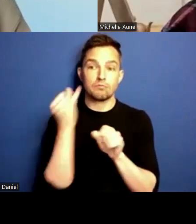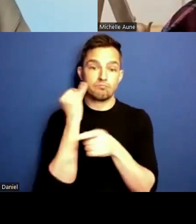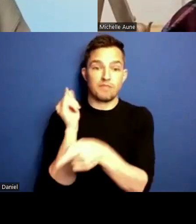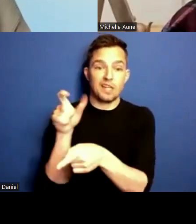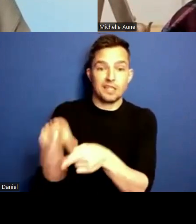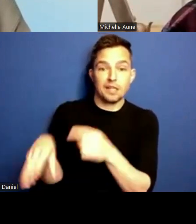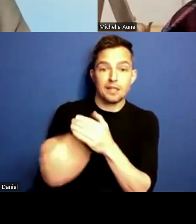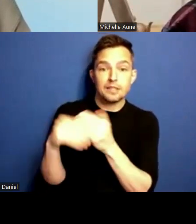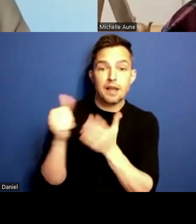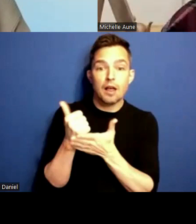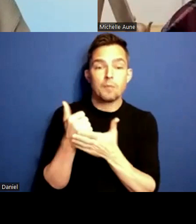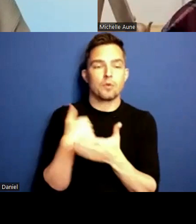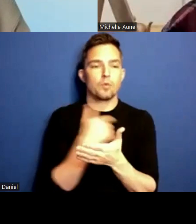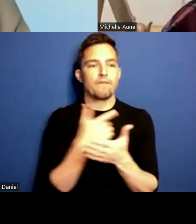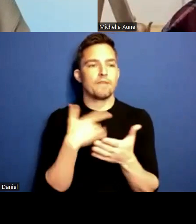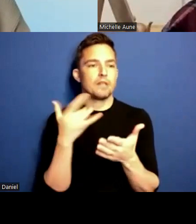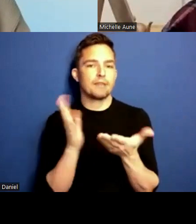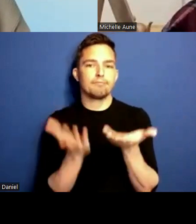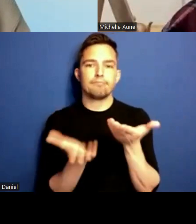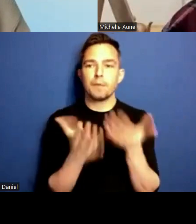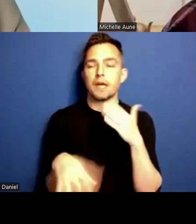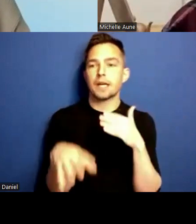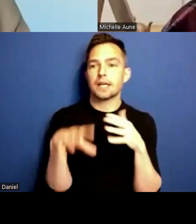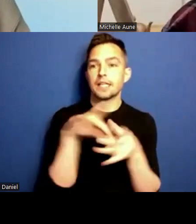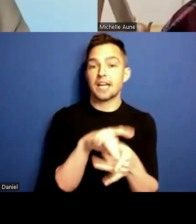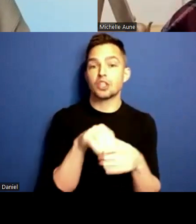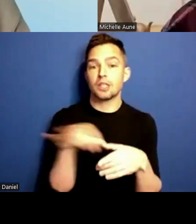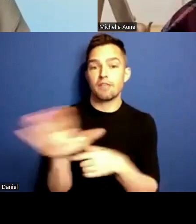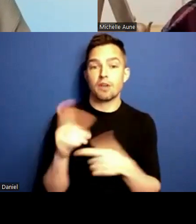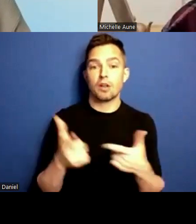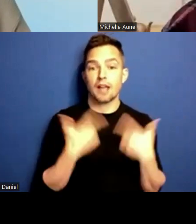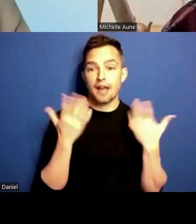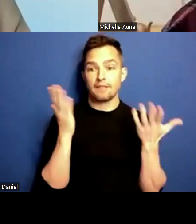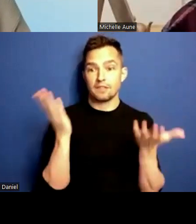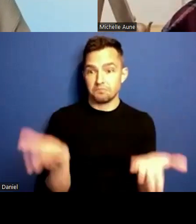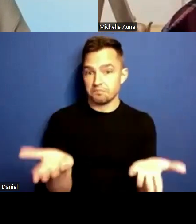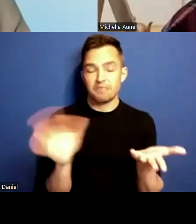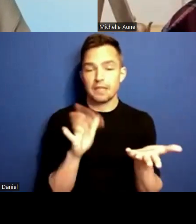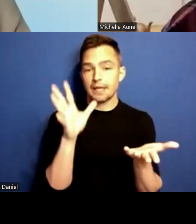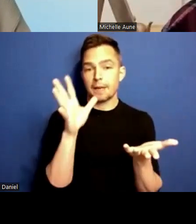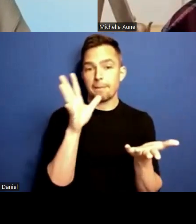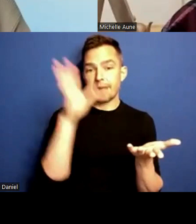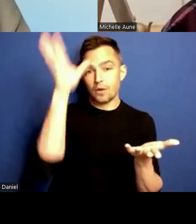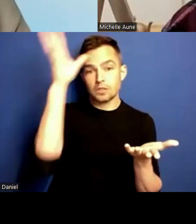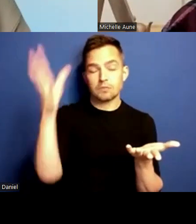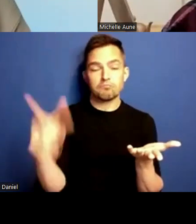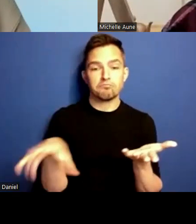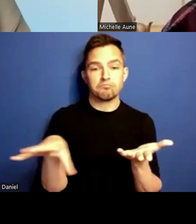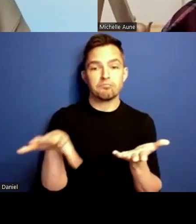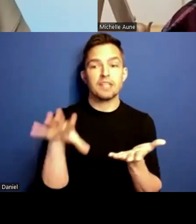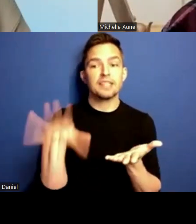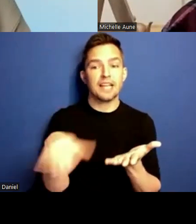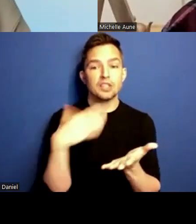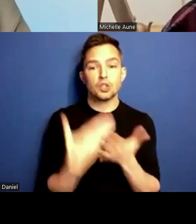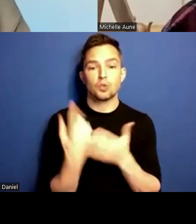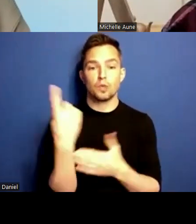additional help, or if we feel like perhaps a connection in their life would be a good, like a parent would be a good one to